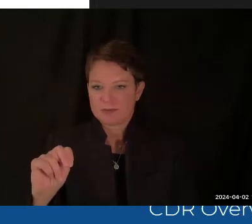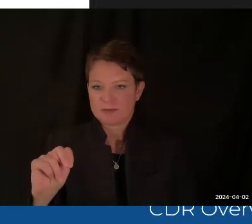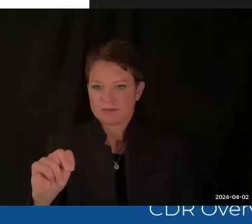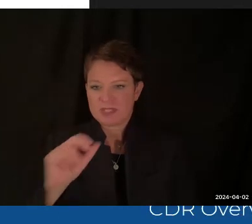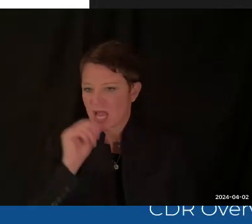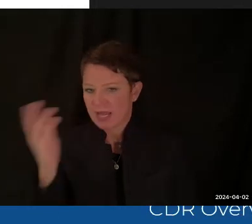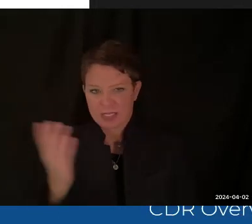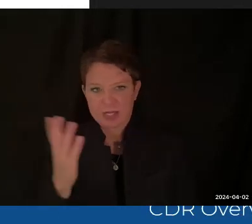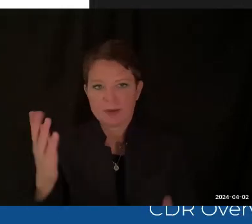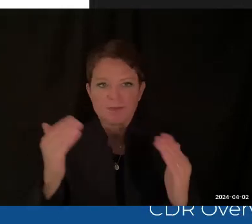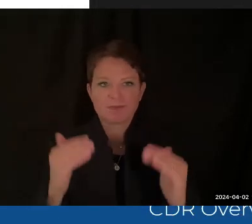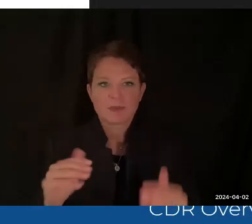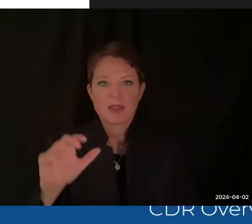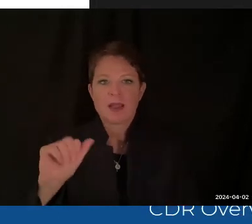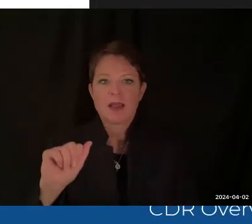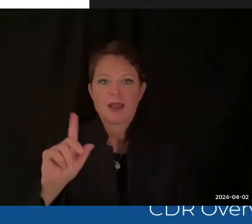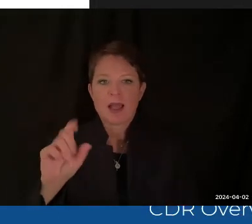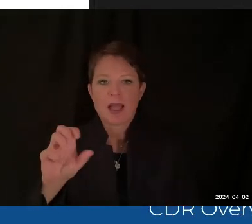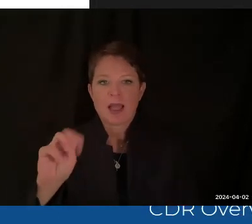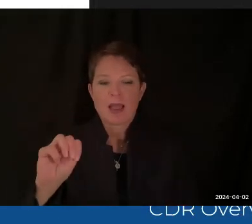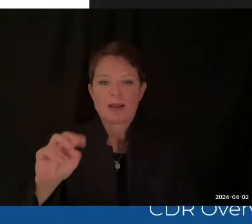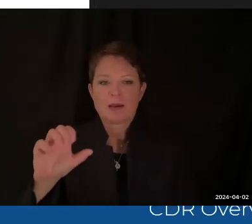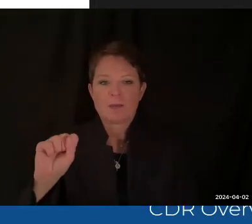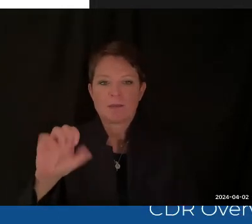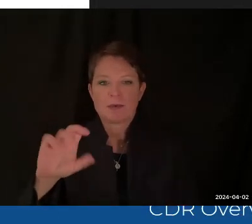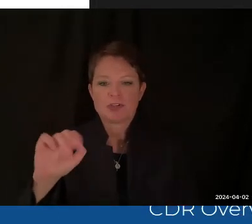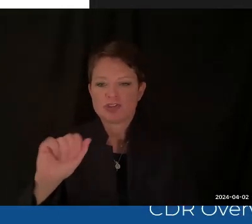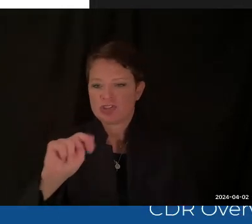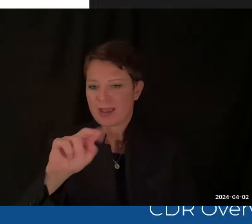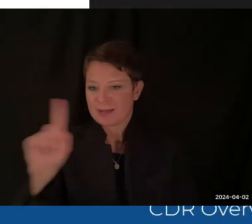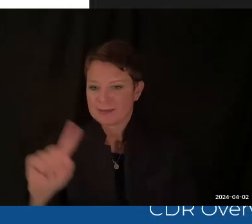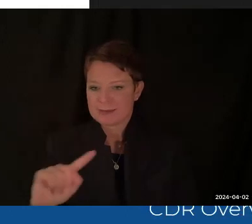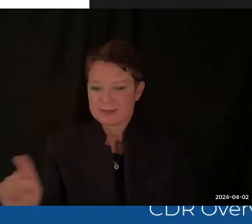Not seeing Tyrone. We'll go to Adam Shantz.